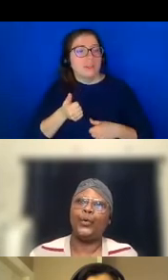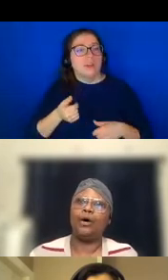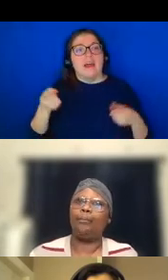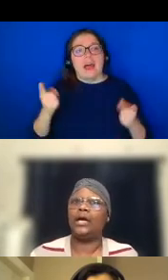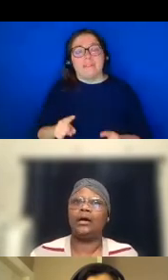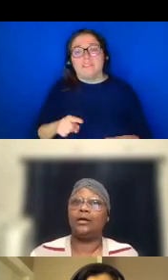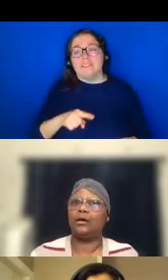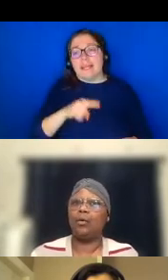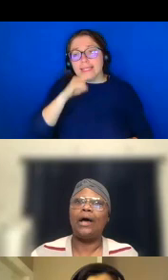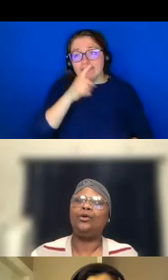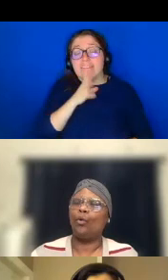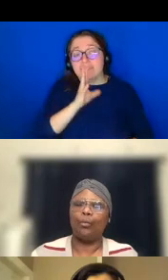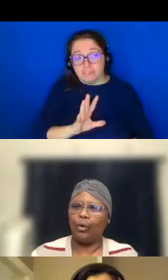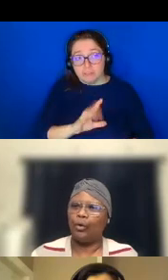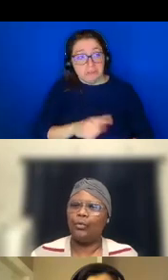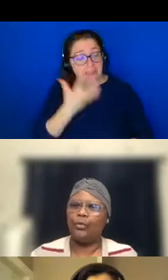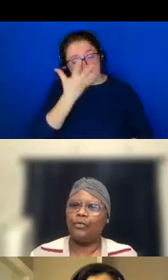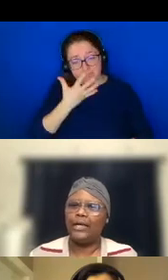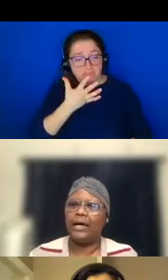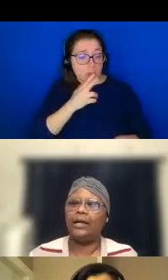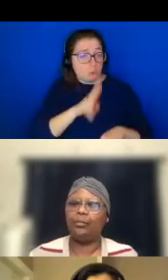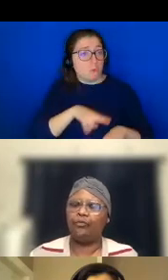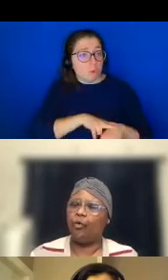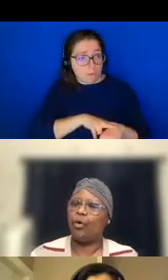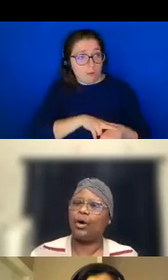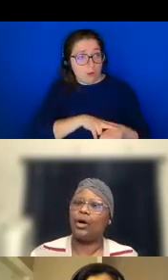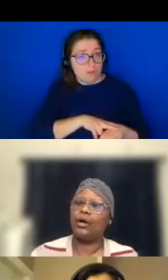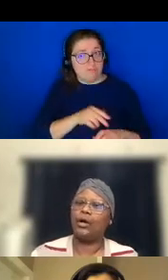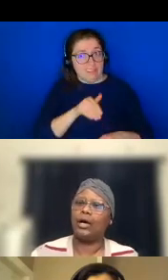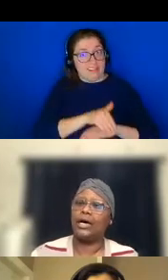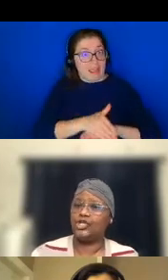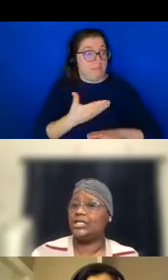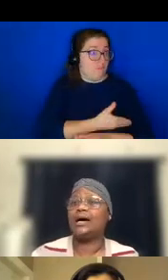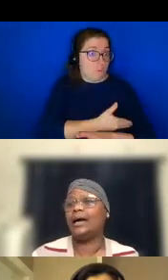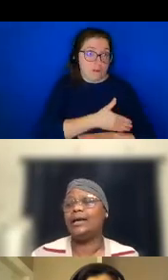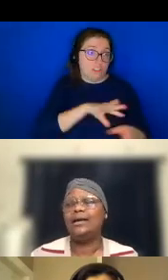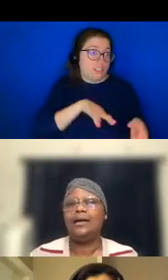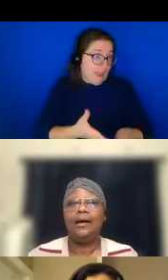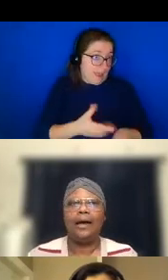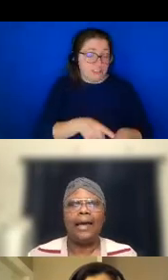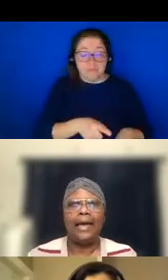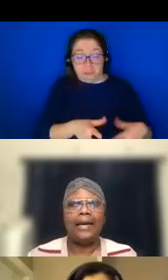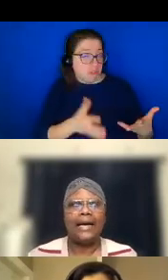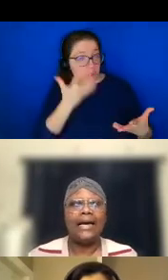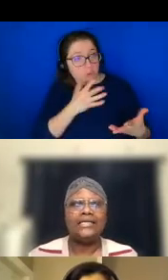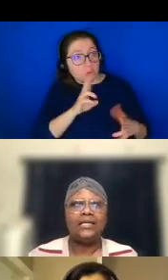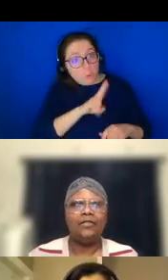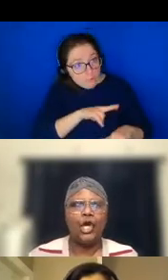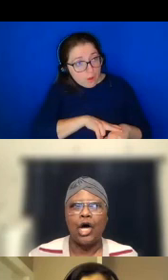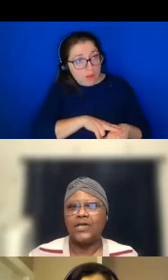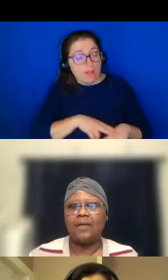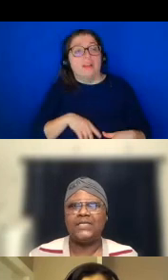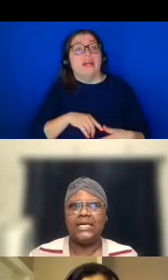who appeared quite normal the night before she died. And I did